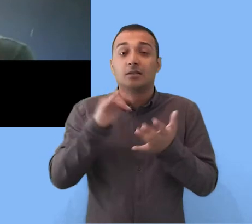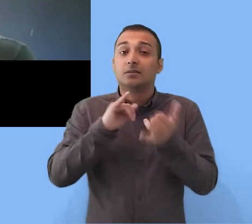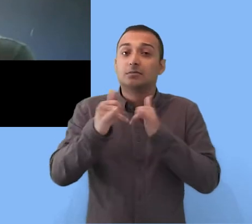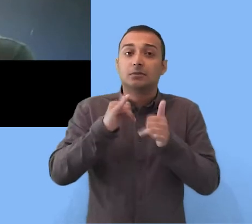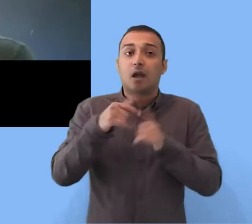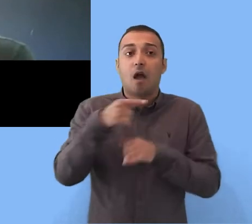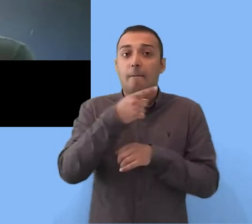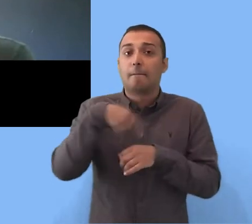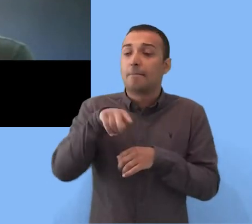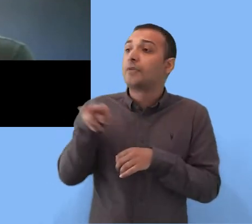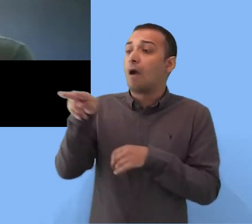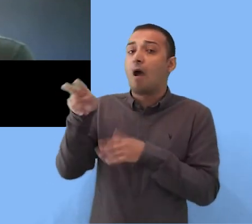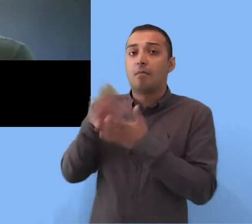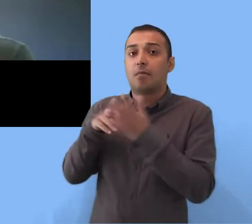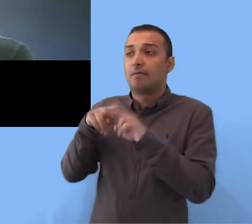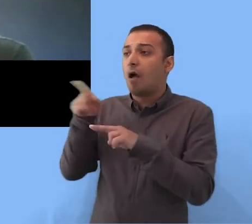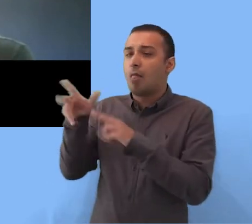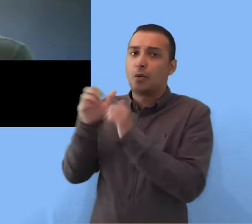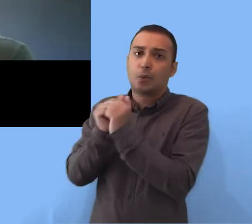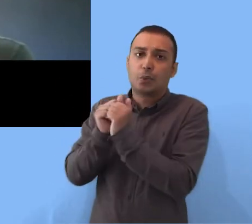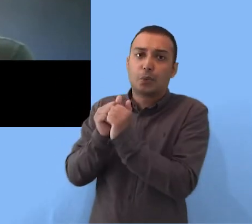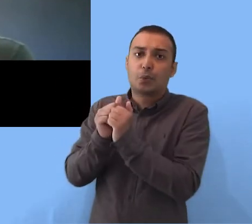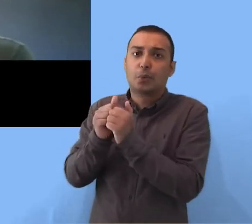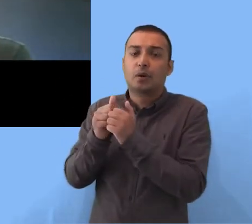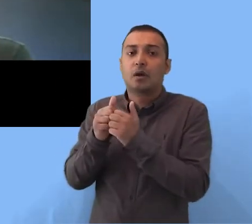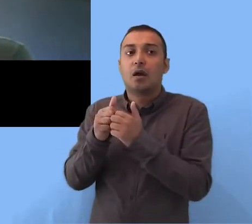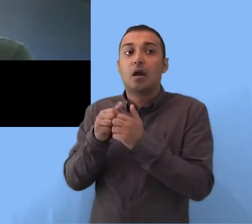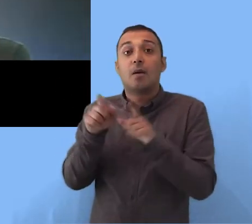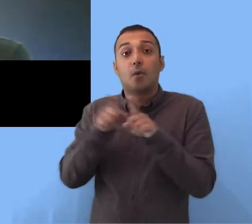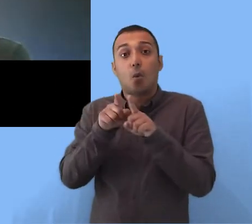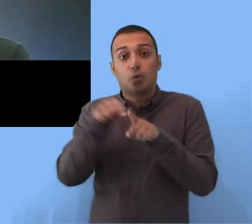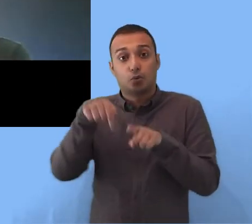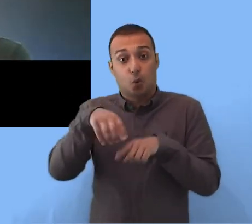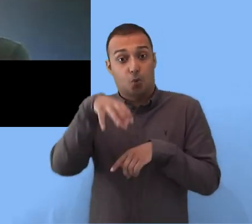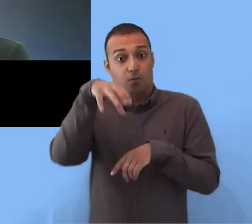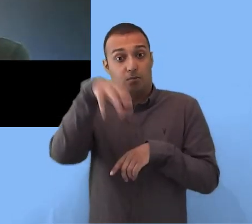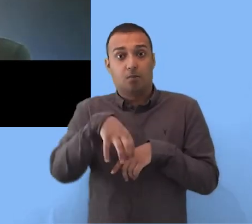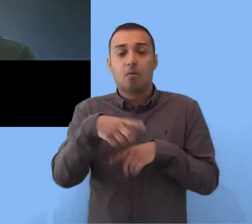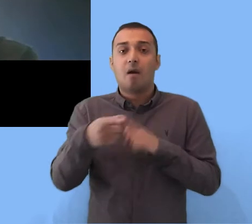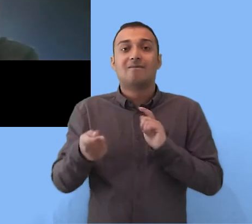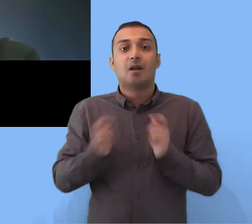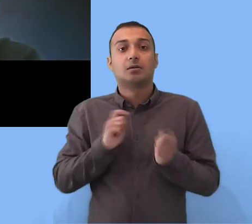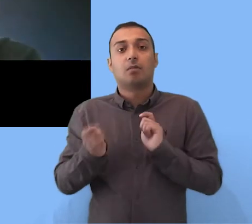valued, and I feel like a lot of settings are more flexible because they're paying.